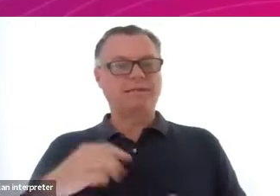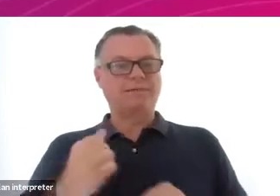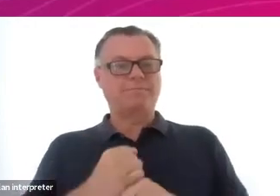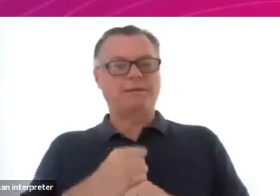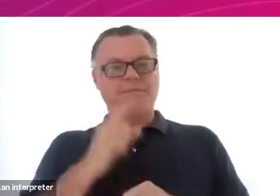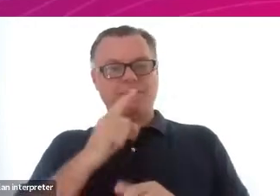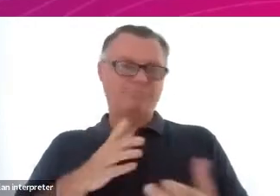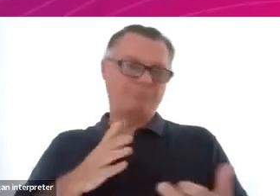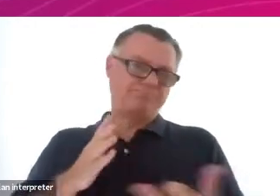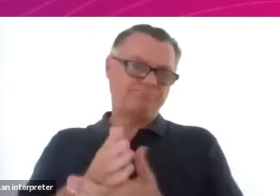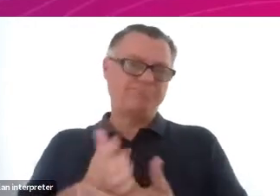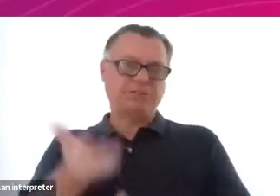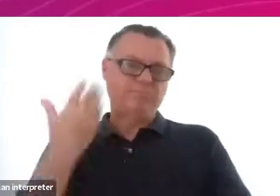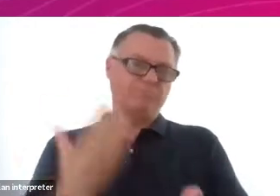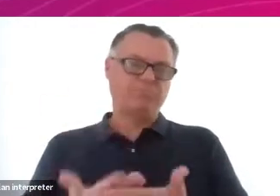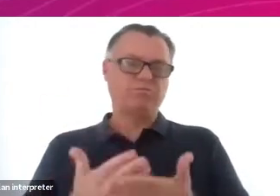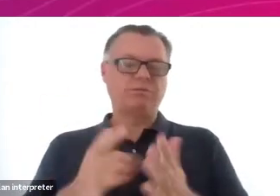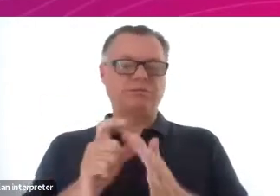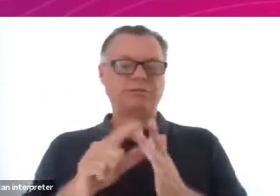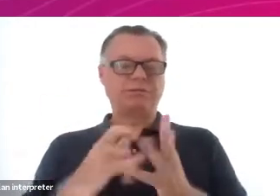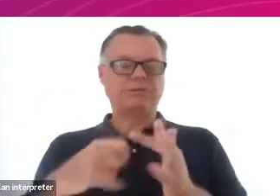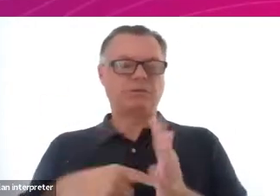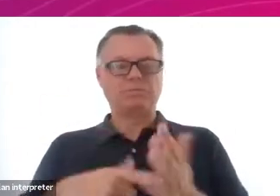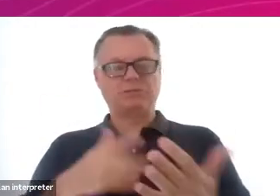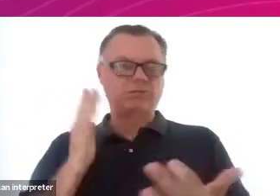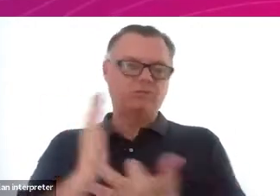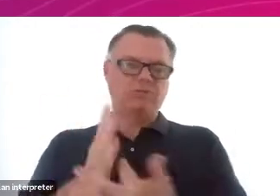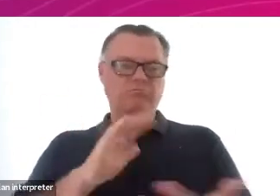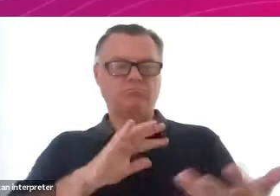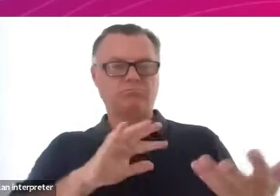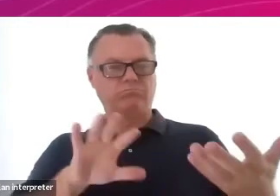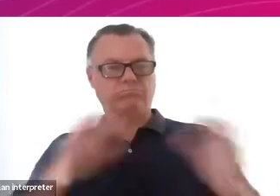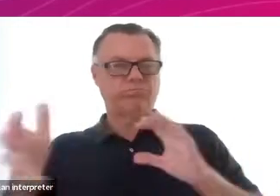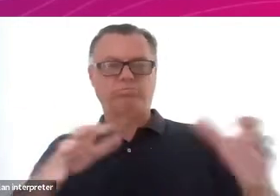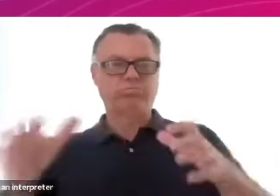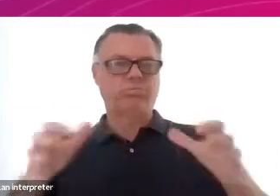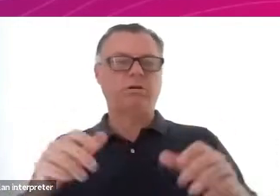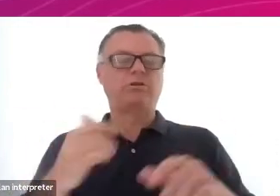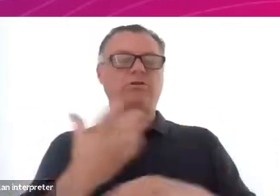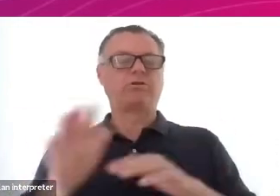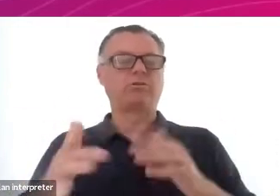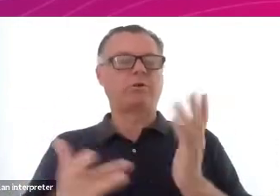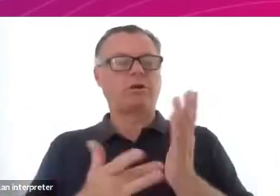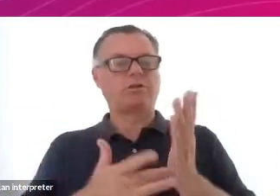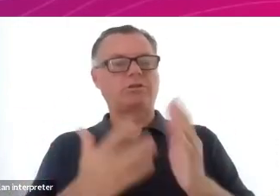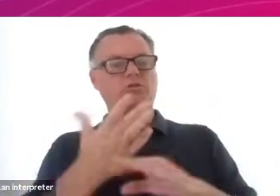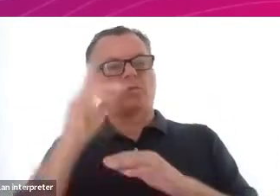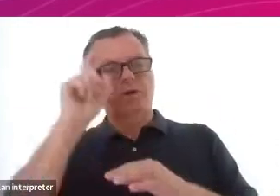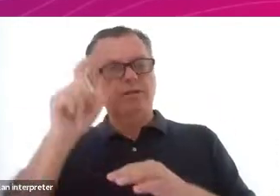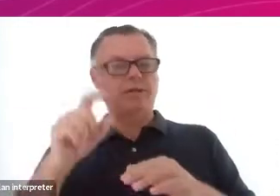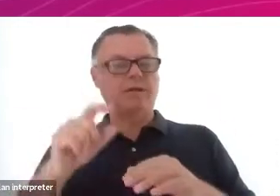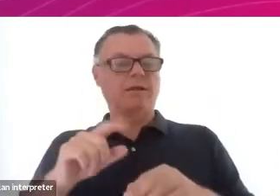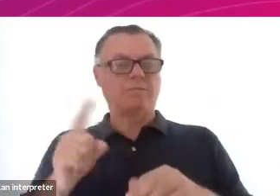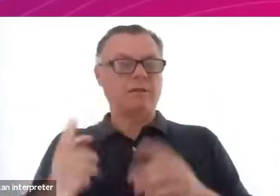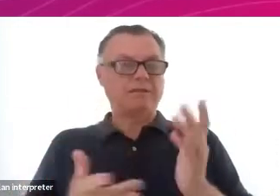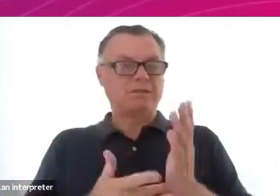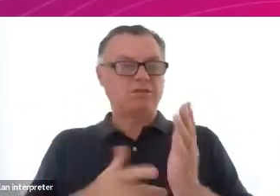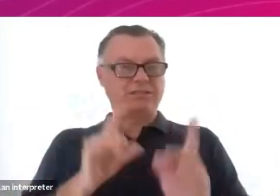change we need. They have identified and even built solutions to solve pressing needs. But technology is not the hardest